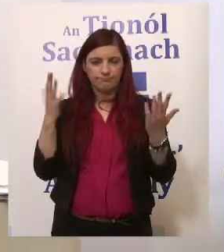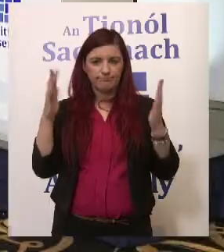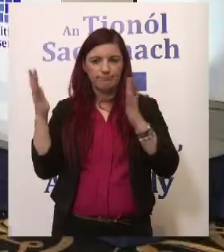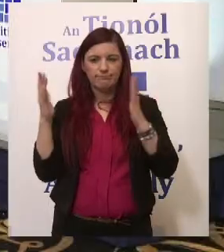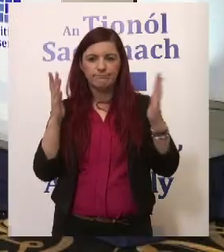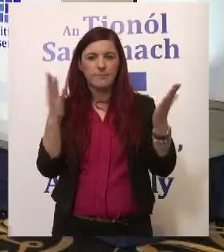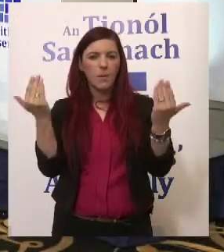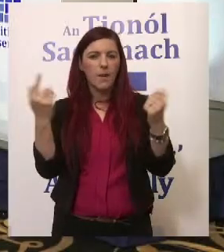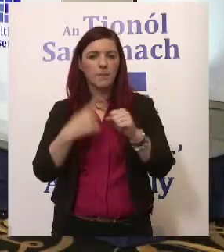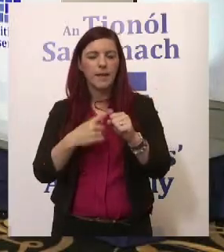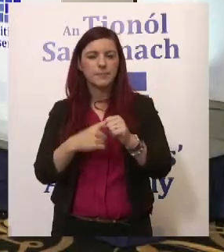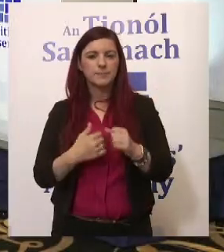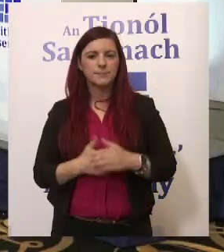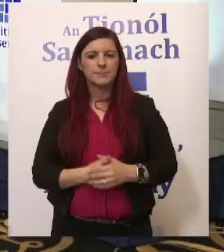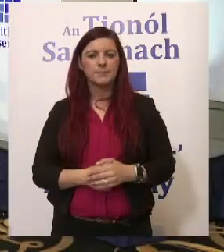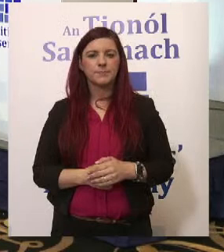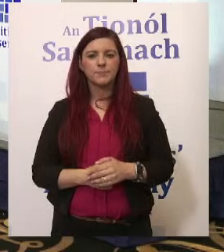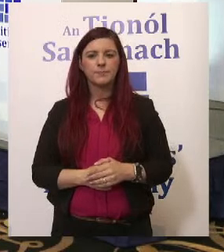questions.